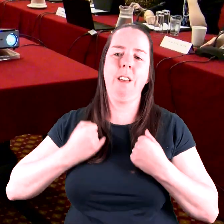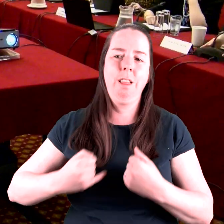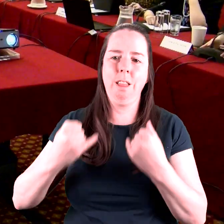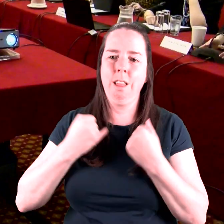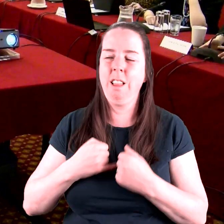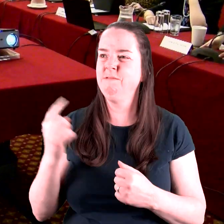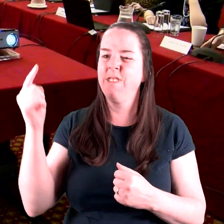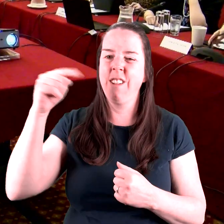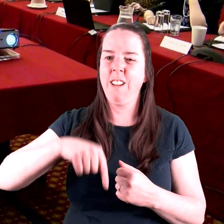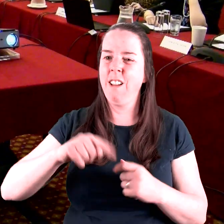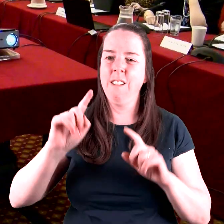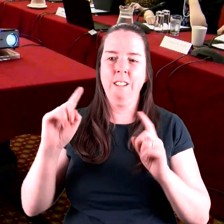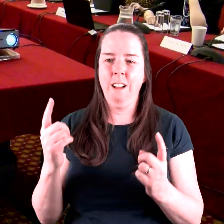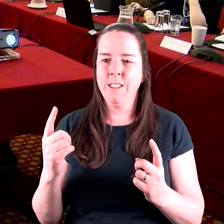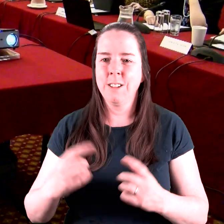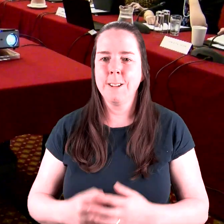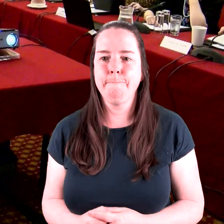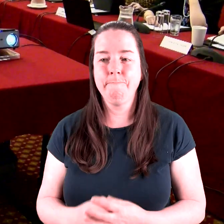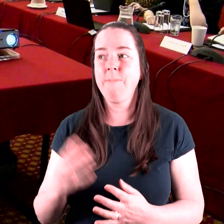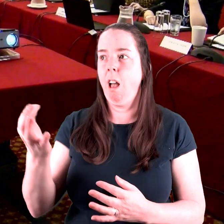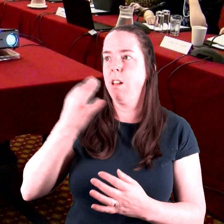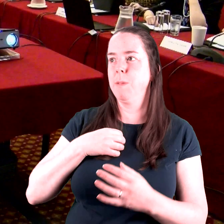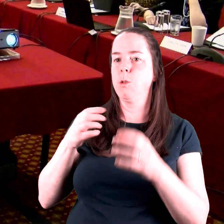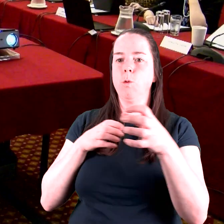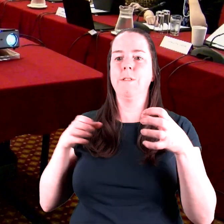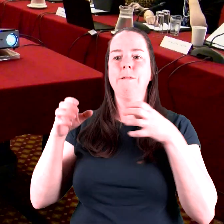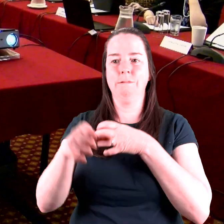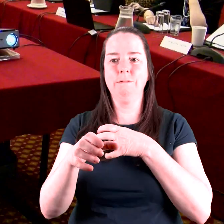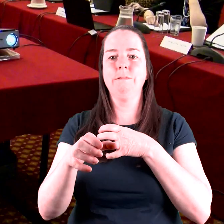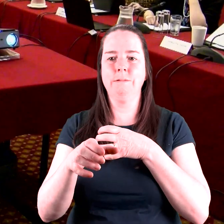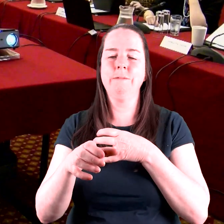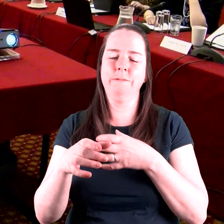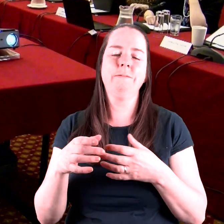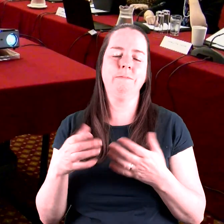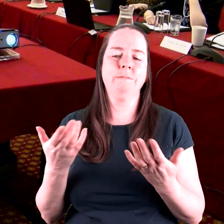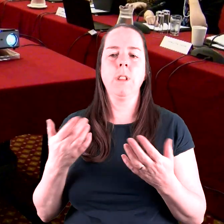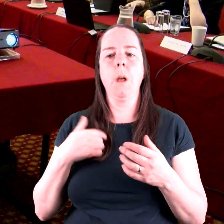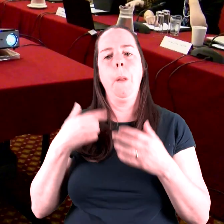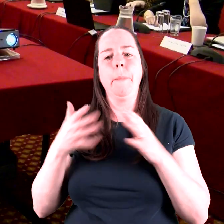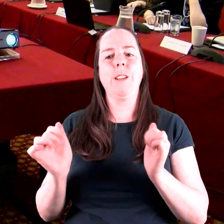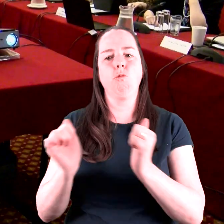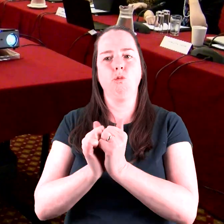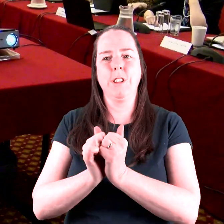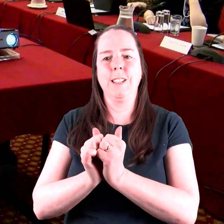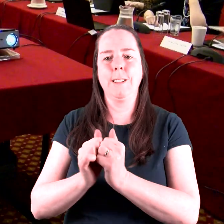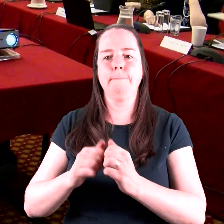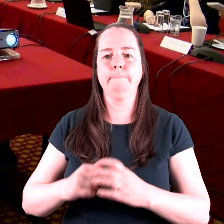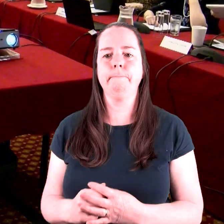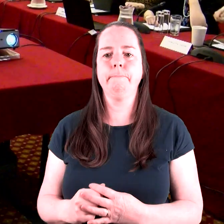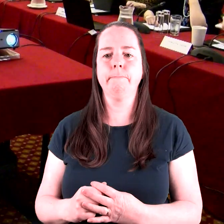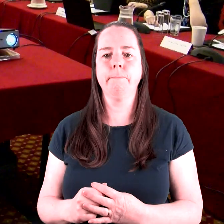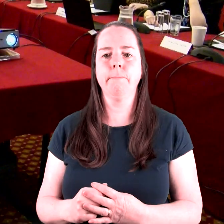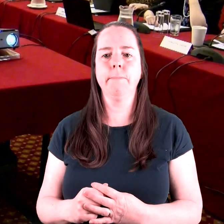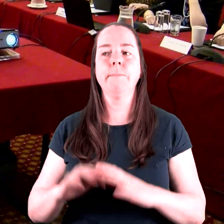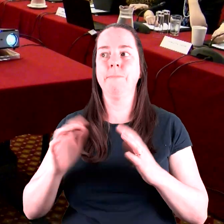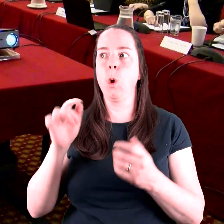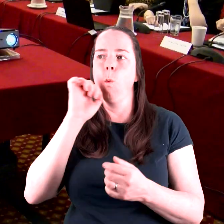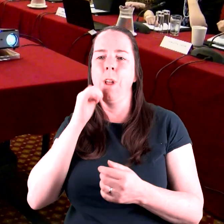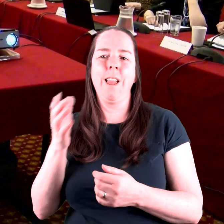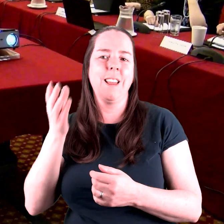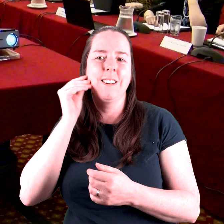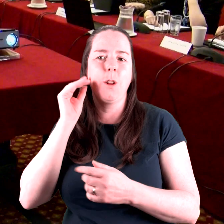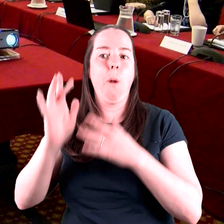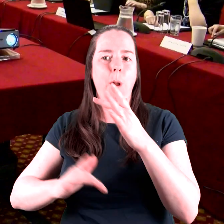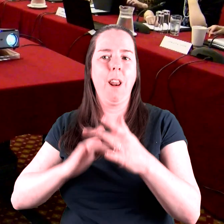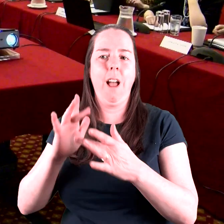very well and she can't actually be here tonight, and she's asked me to stand in for her, which I have agreed to do. She